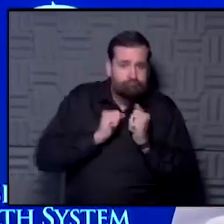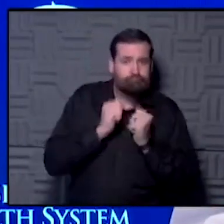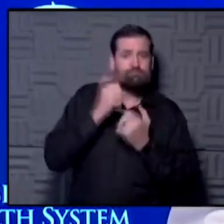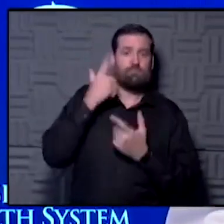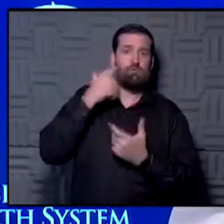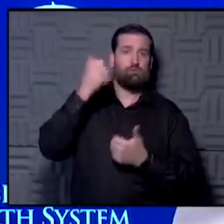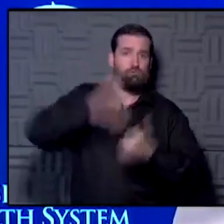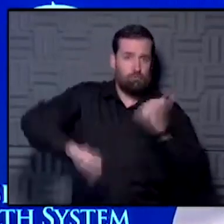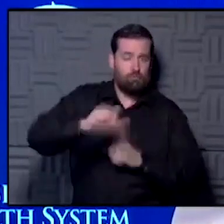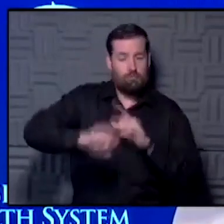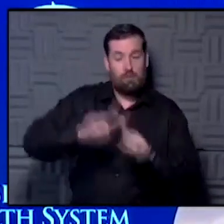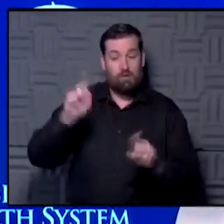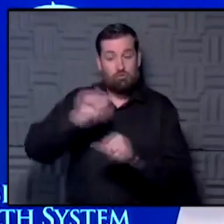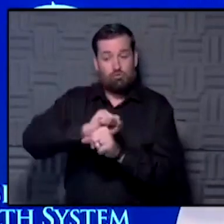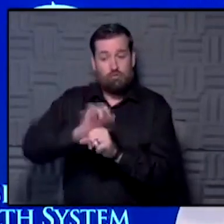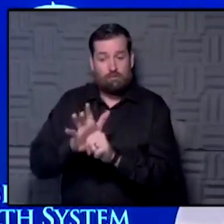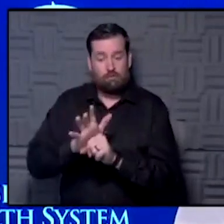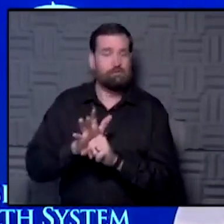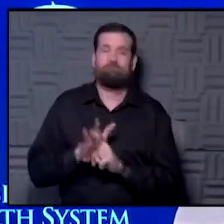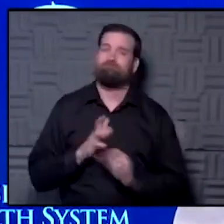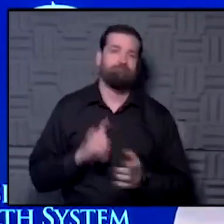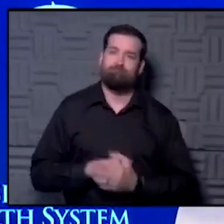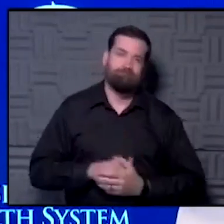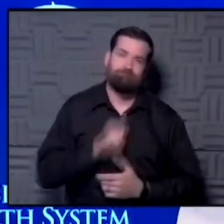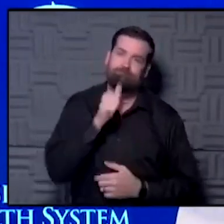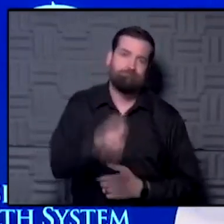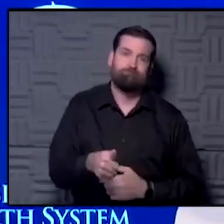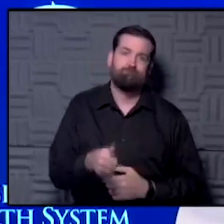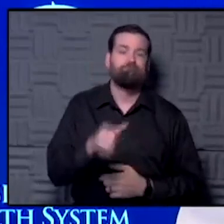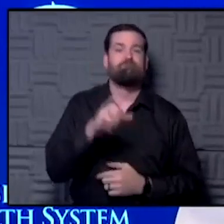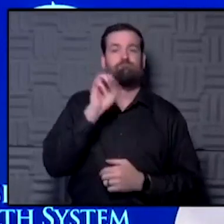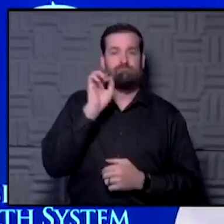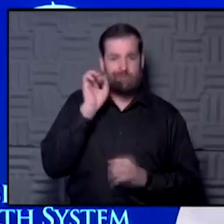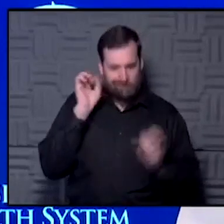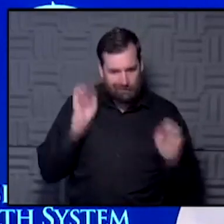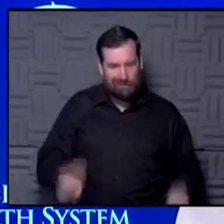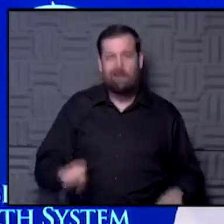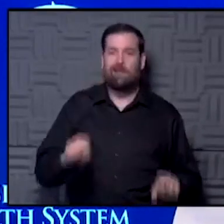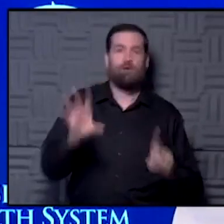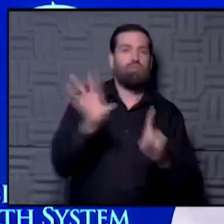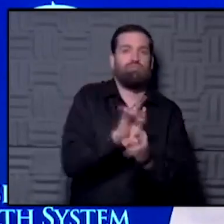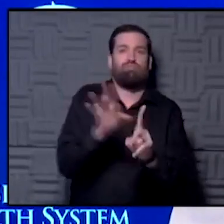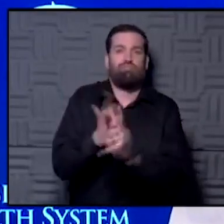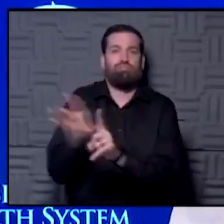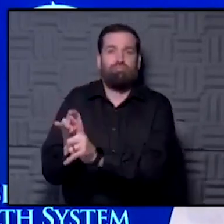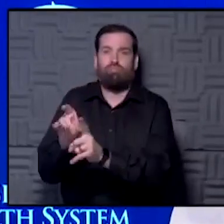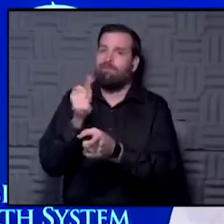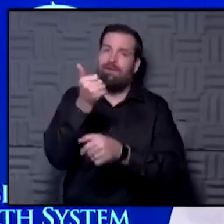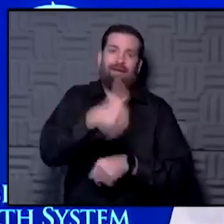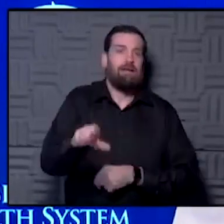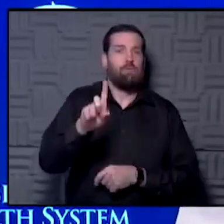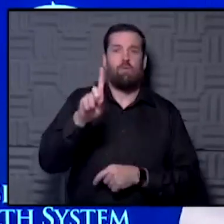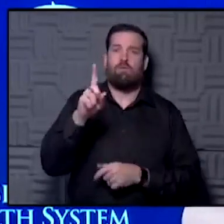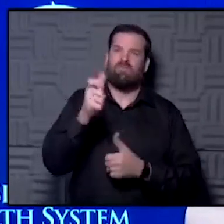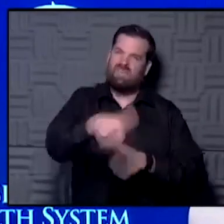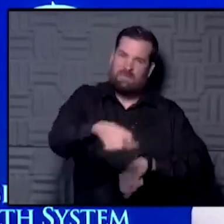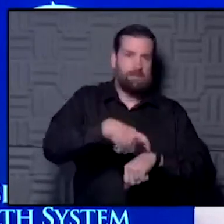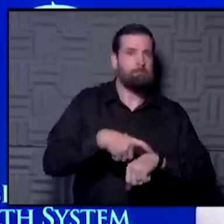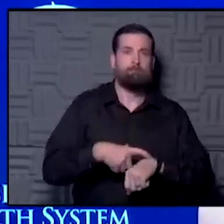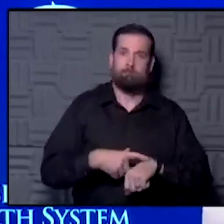other. But coronavirus doesn't care. And it can infect anybody at any time.